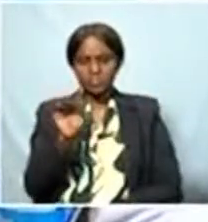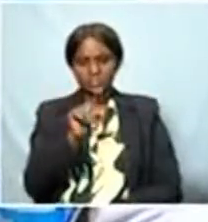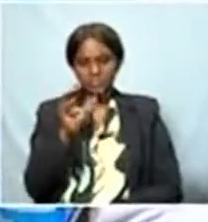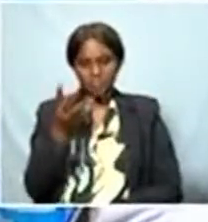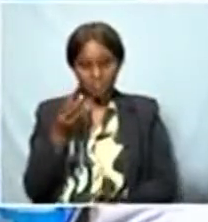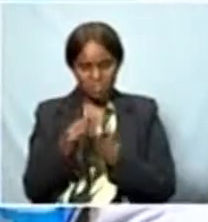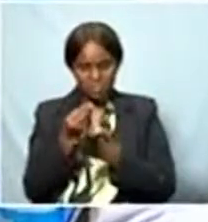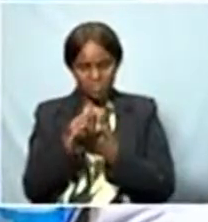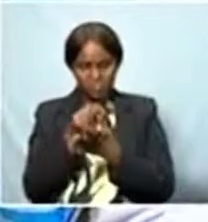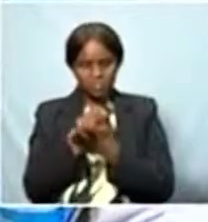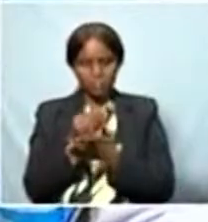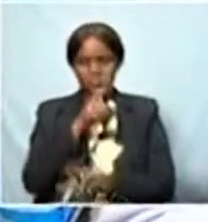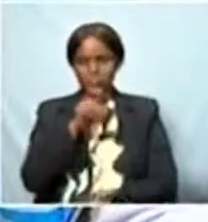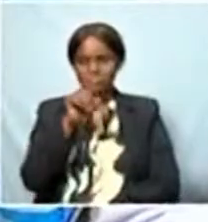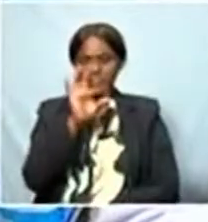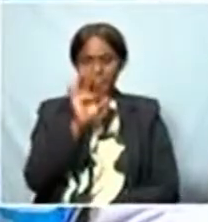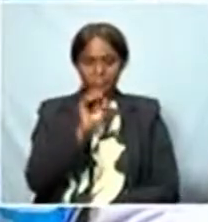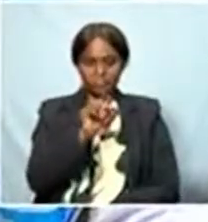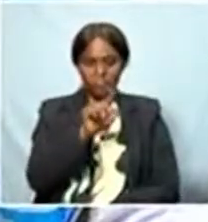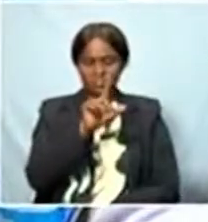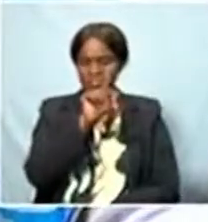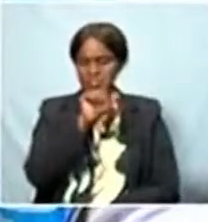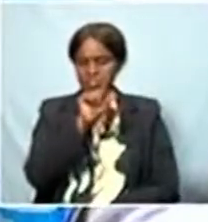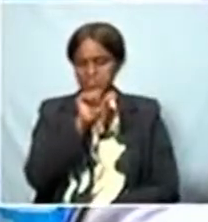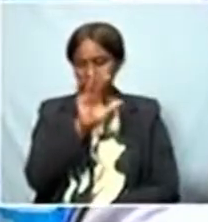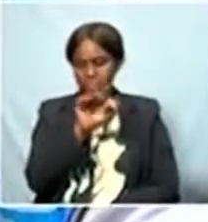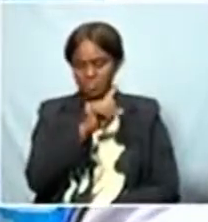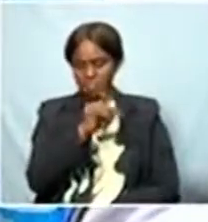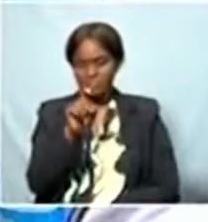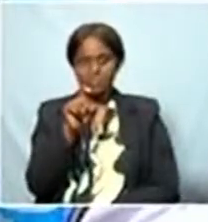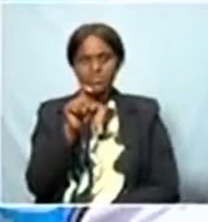allocation was 180. 2025, the allocation is